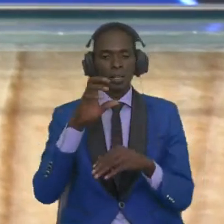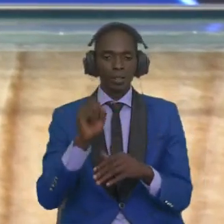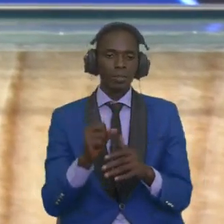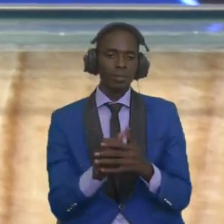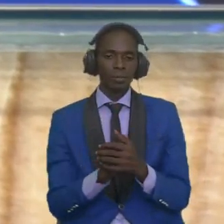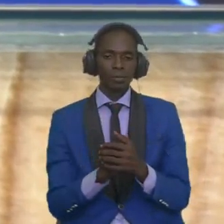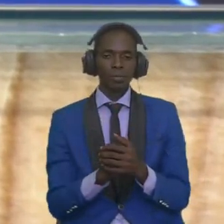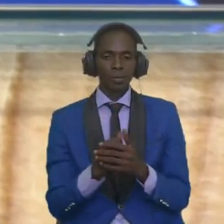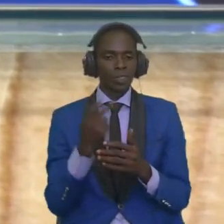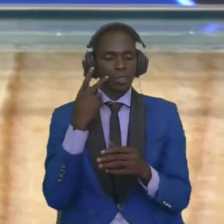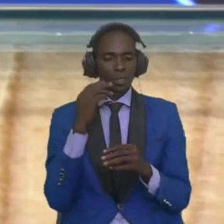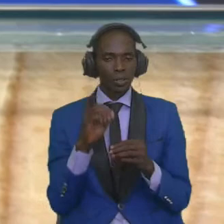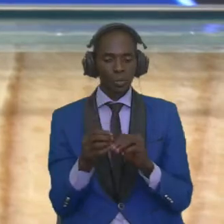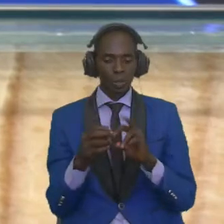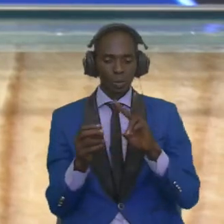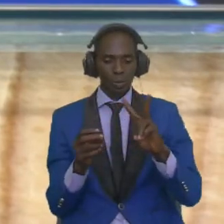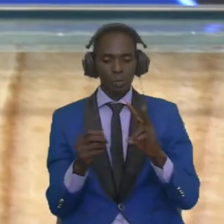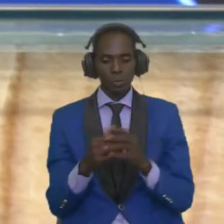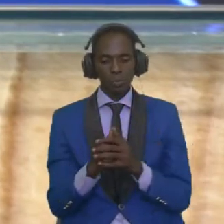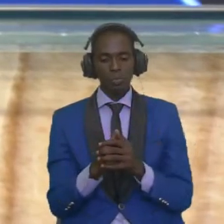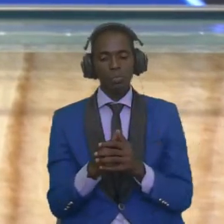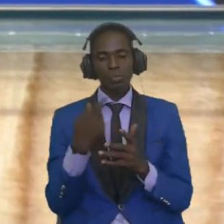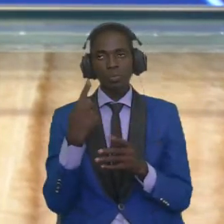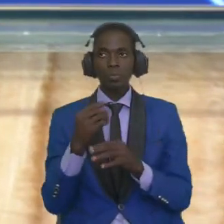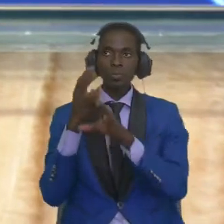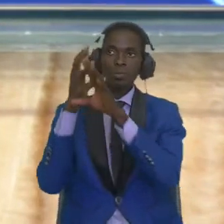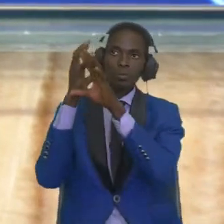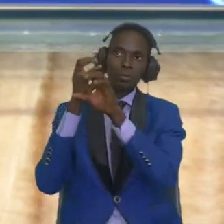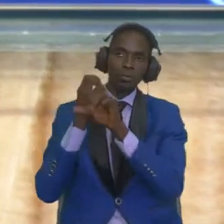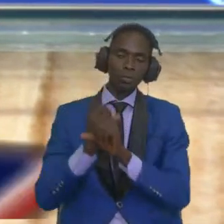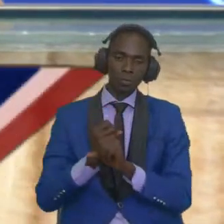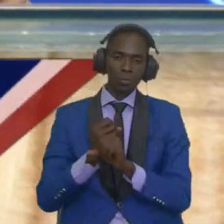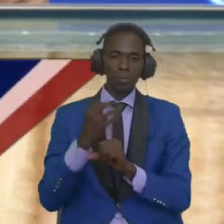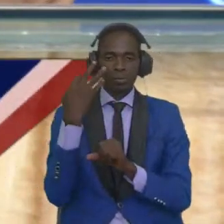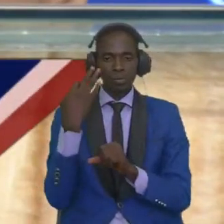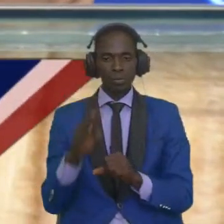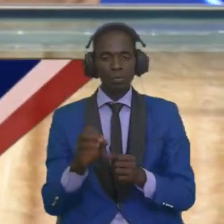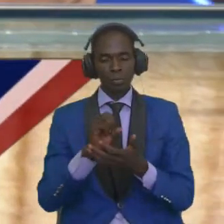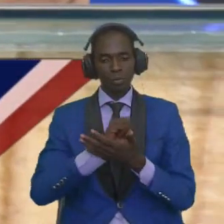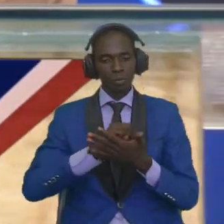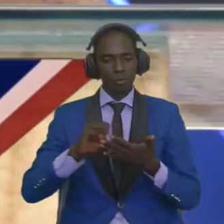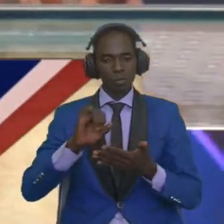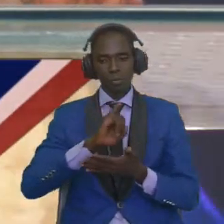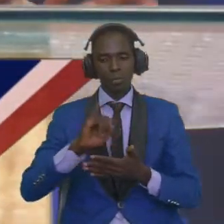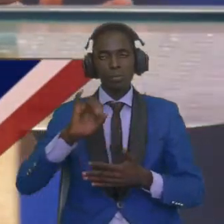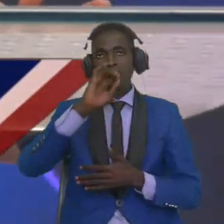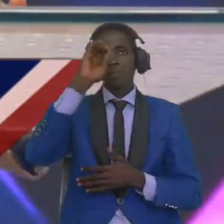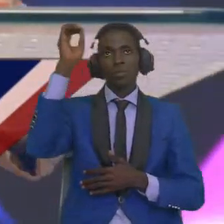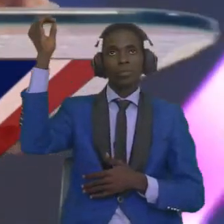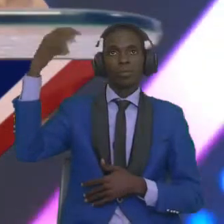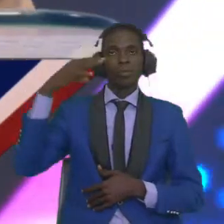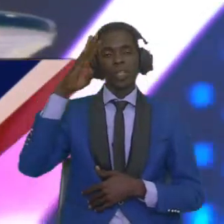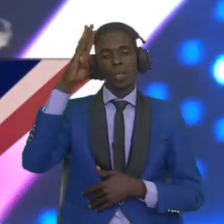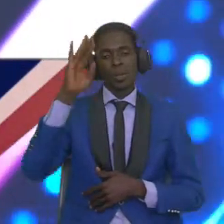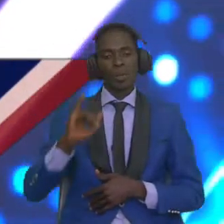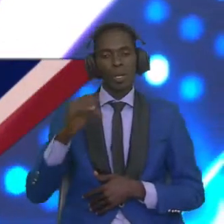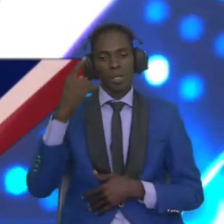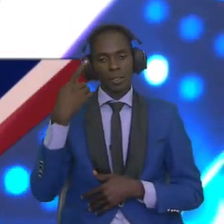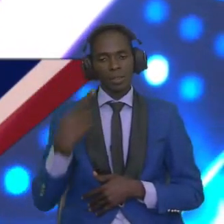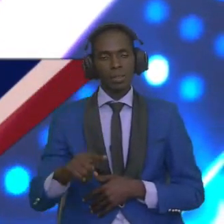Let's look at number two here. Number two is the possession of sanctifying grace by